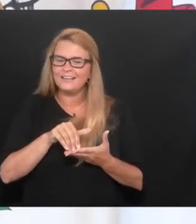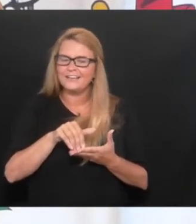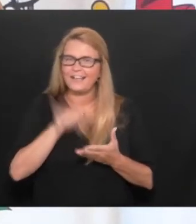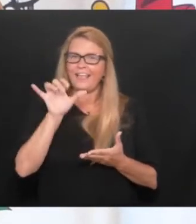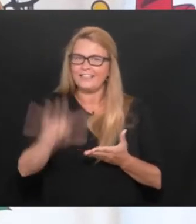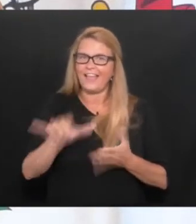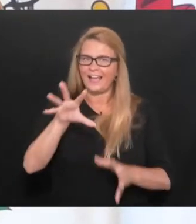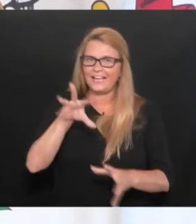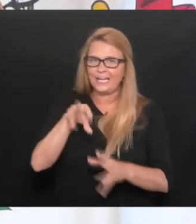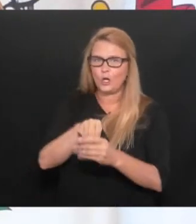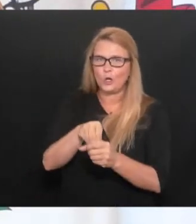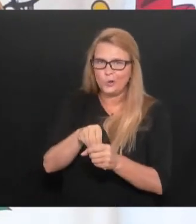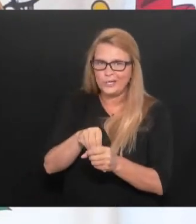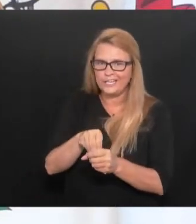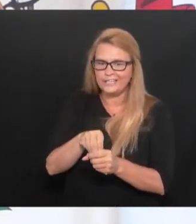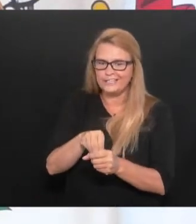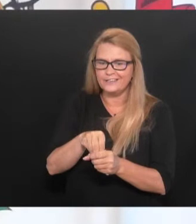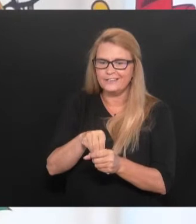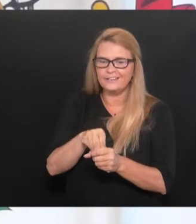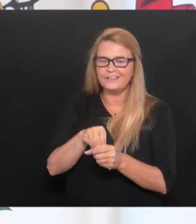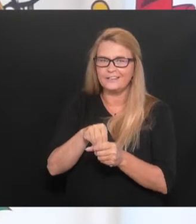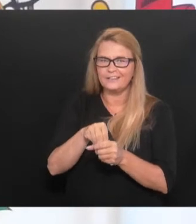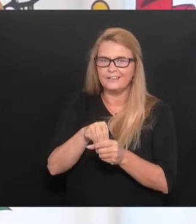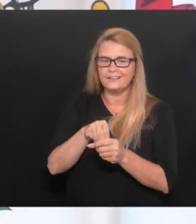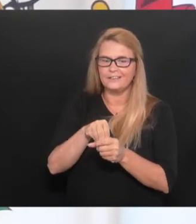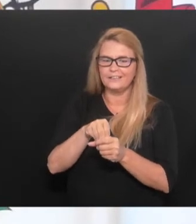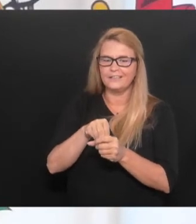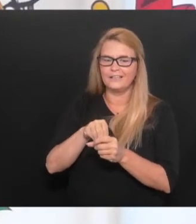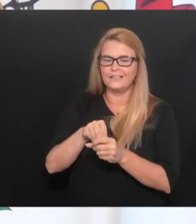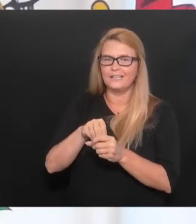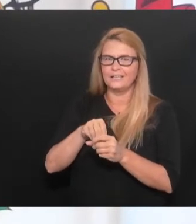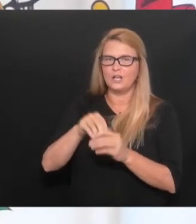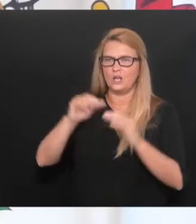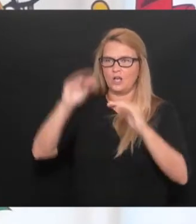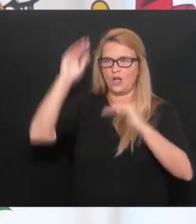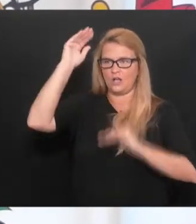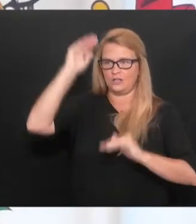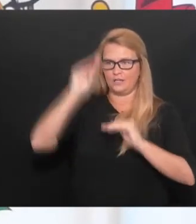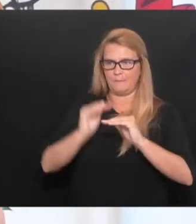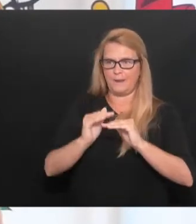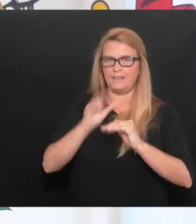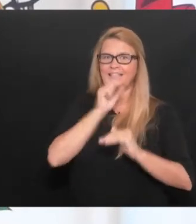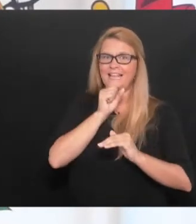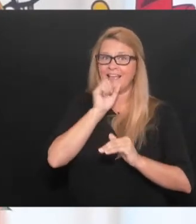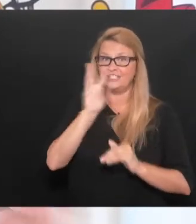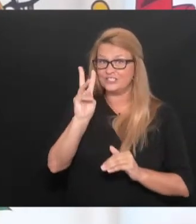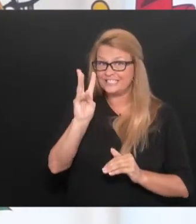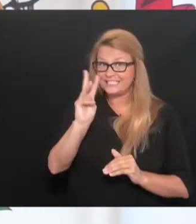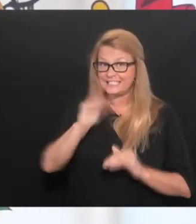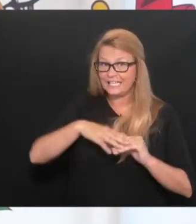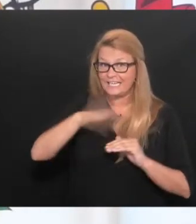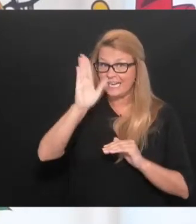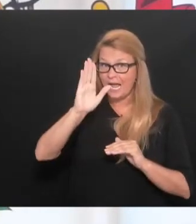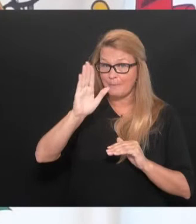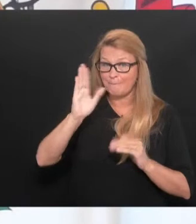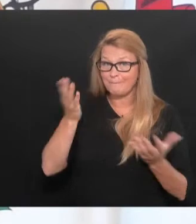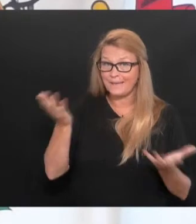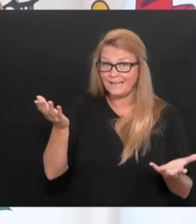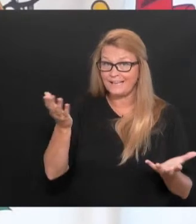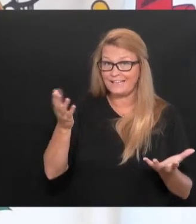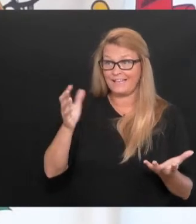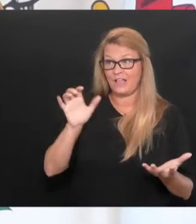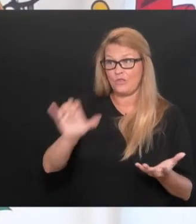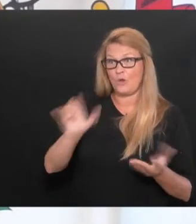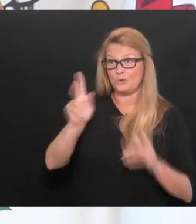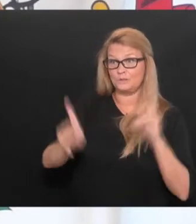included, was down to the age of 16. And 16 and older, those folks in the state